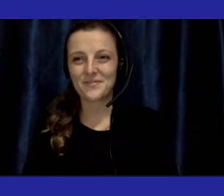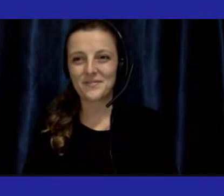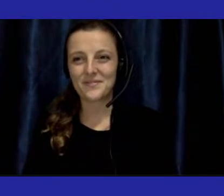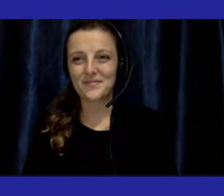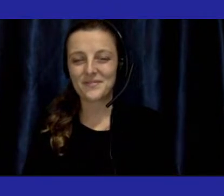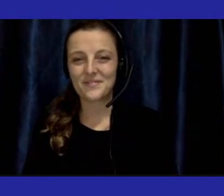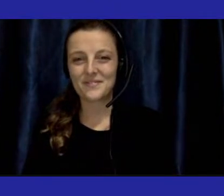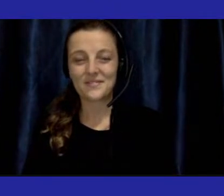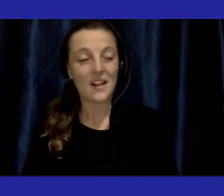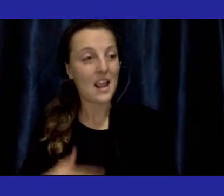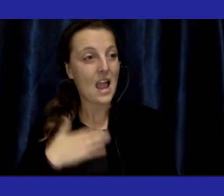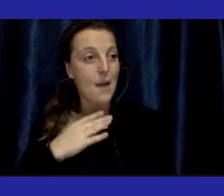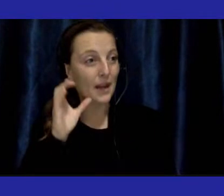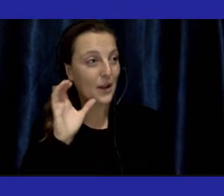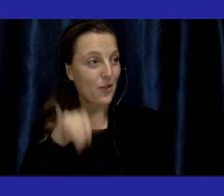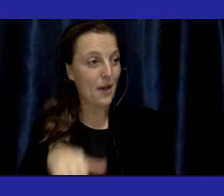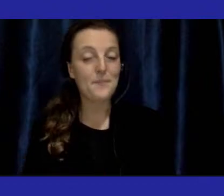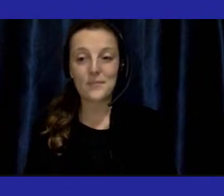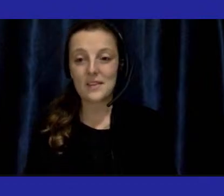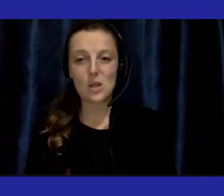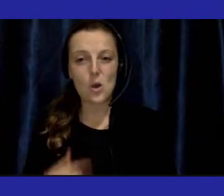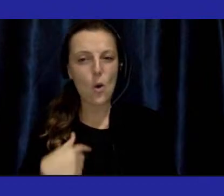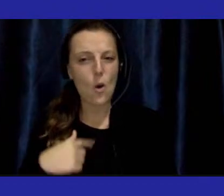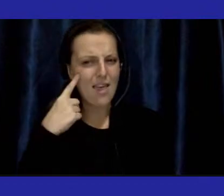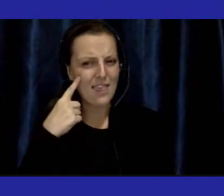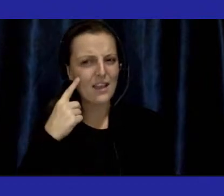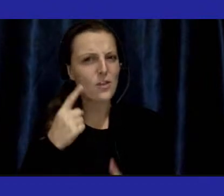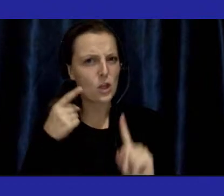that. So I think the target maybe needs to go up. Yeah.